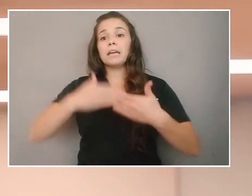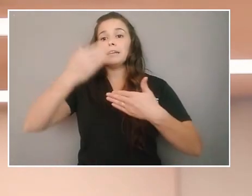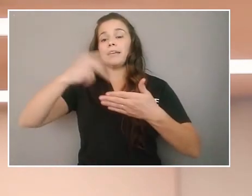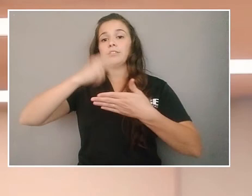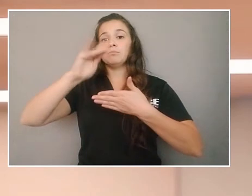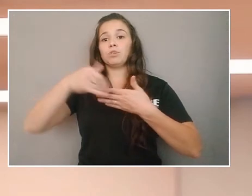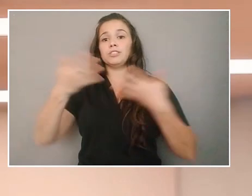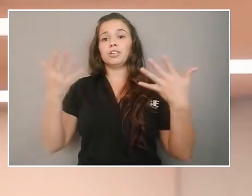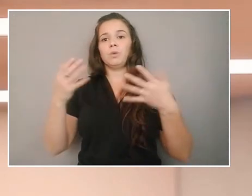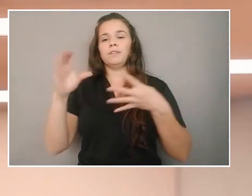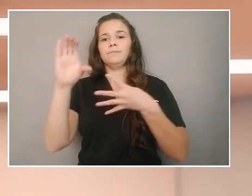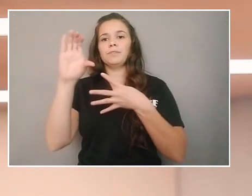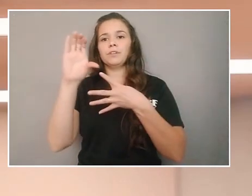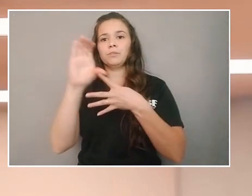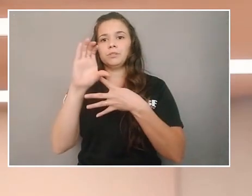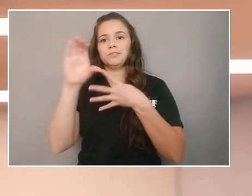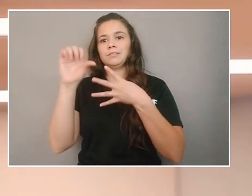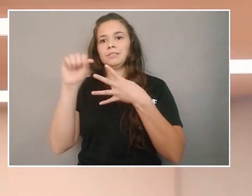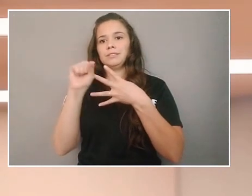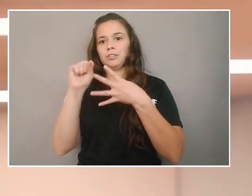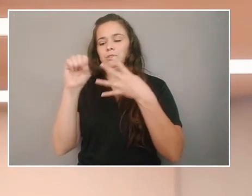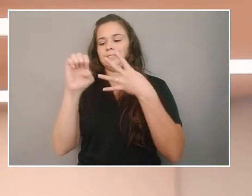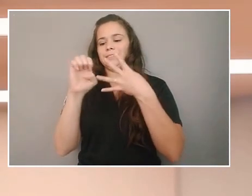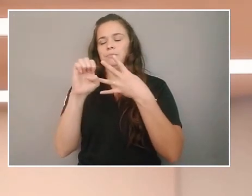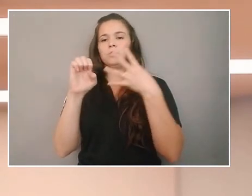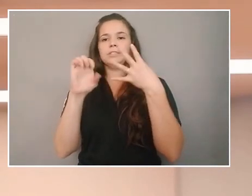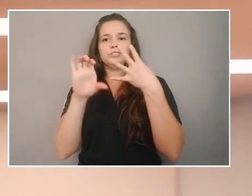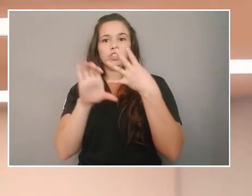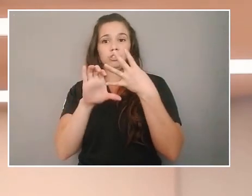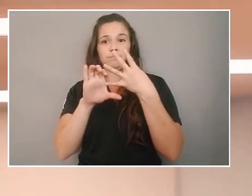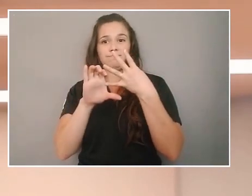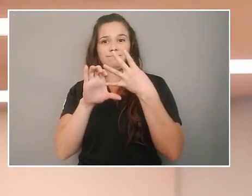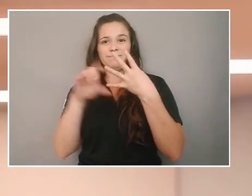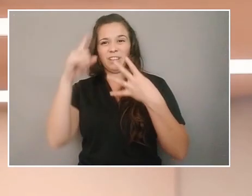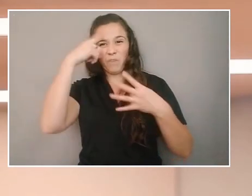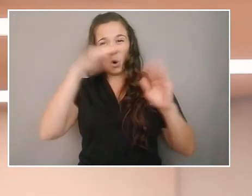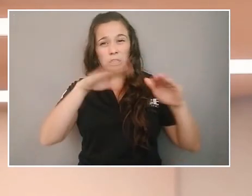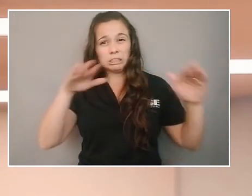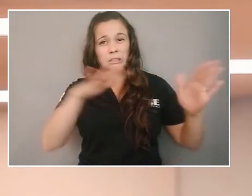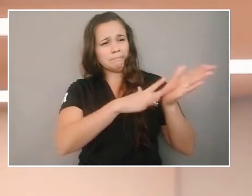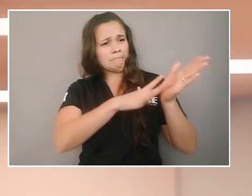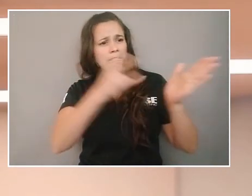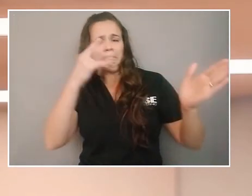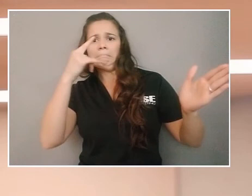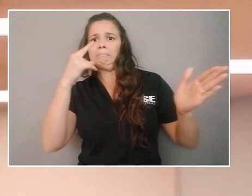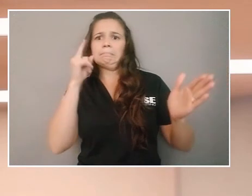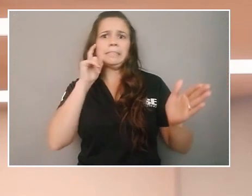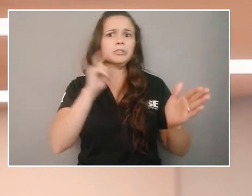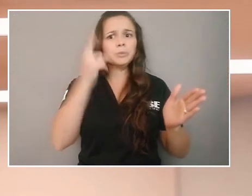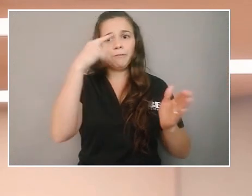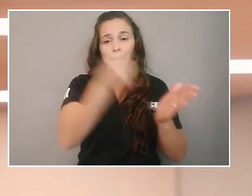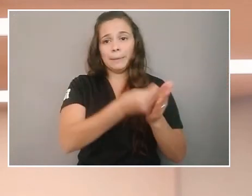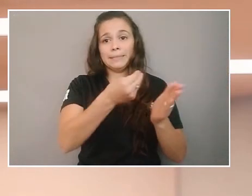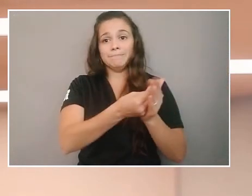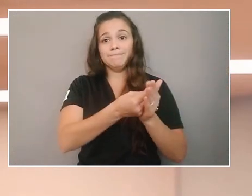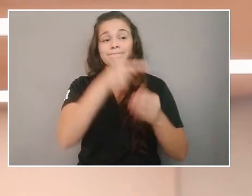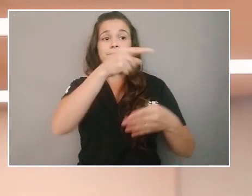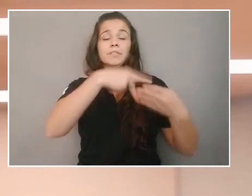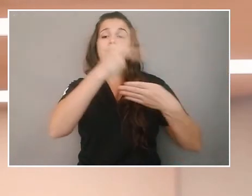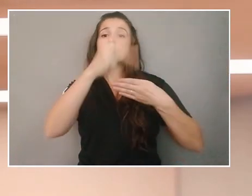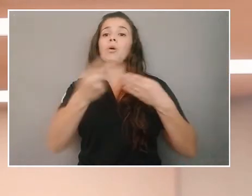Sexually Exploited Children, or CSEC, Field Response Team. This program combines an